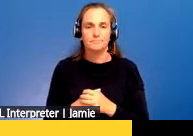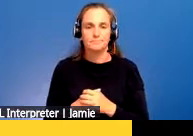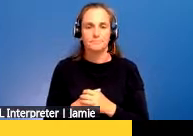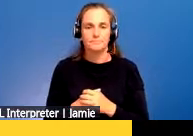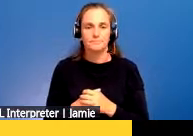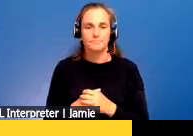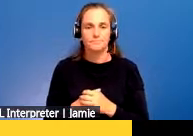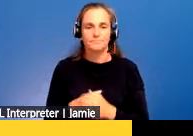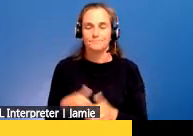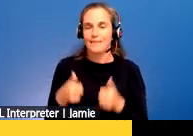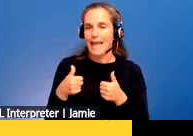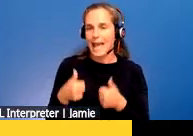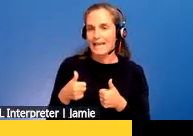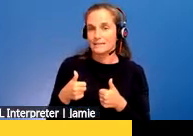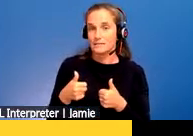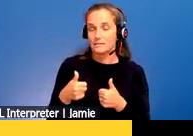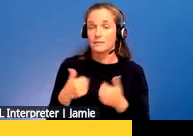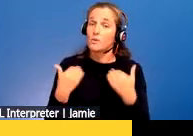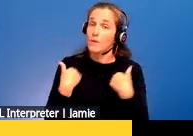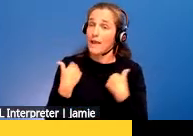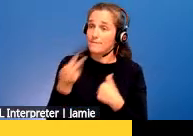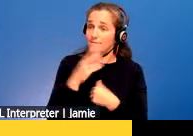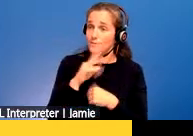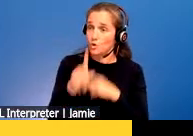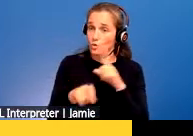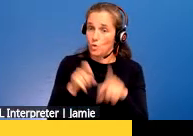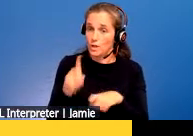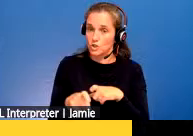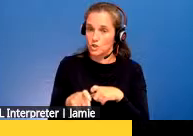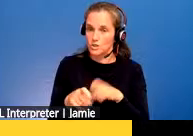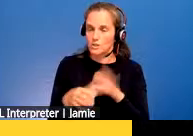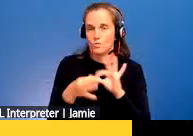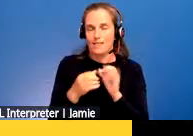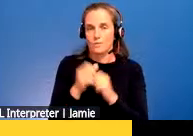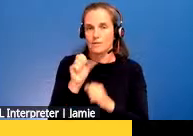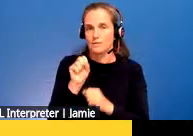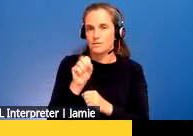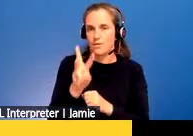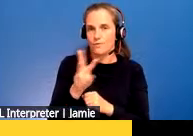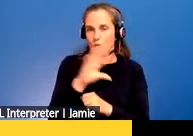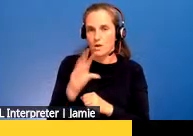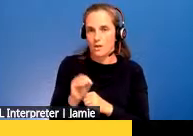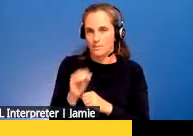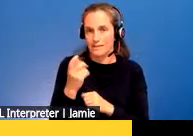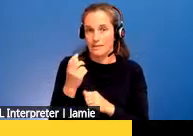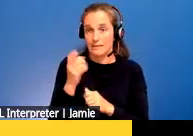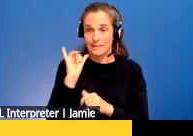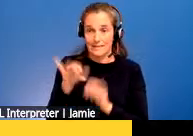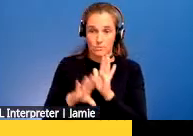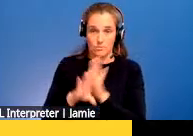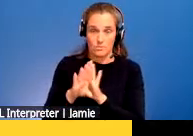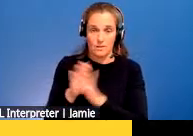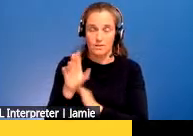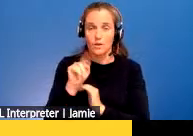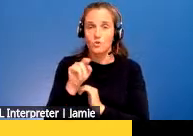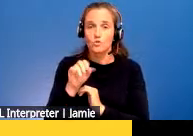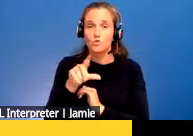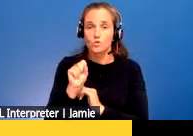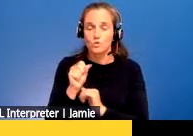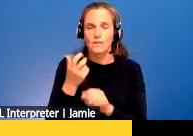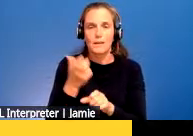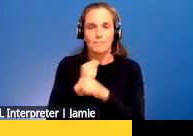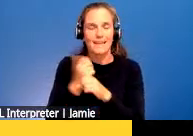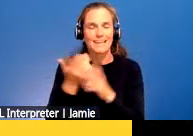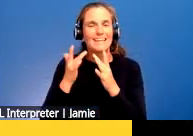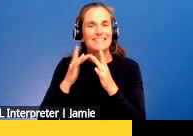Excellent. We have a few questions around software companies that are developing tools to make digital data accessible. Are